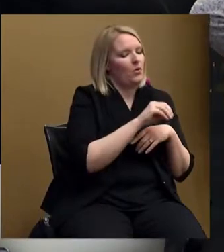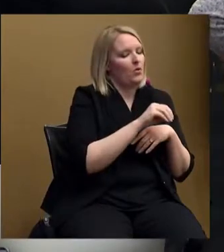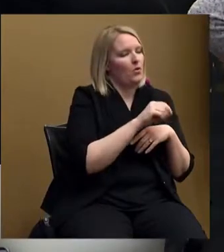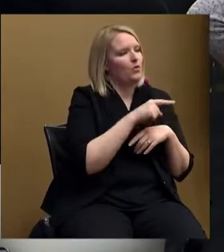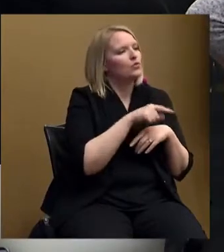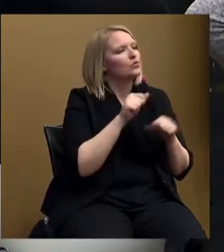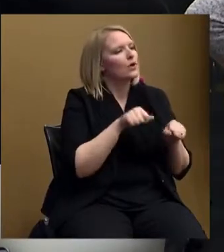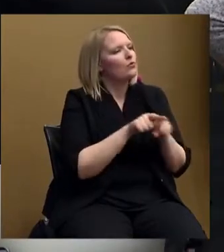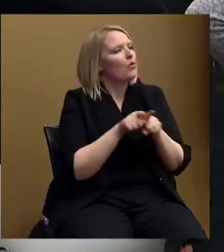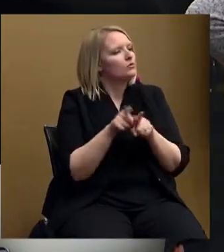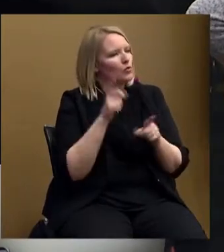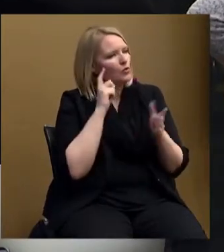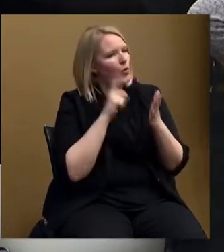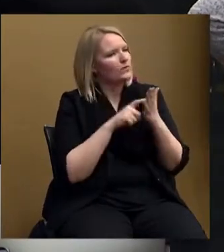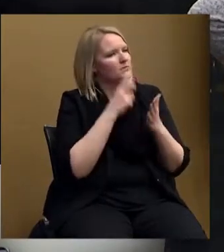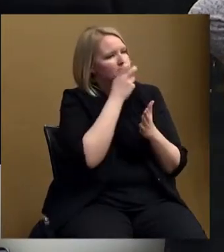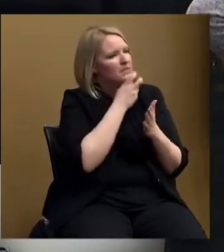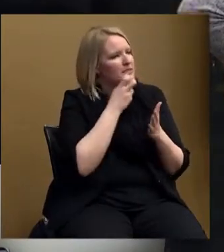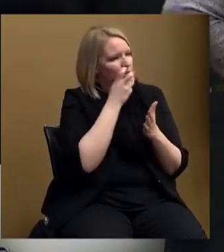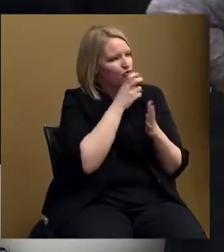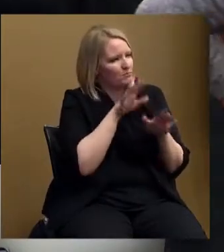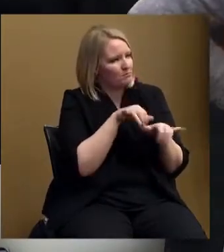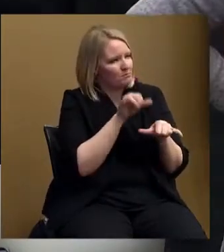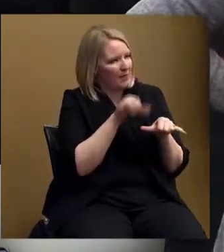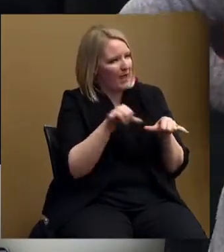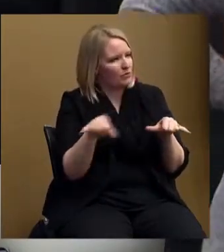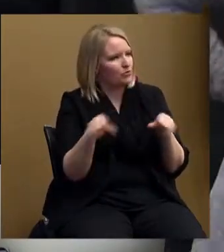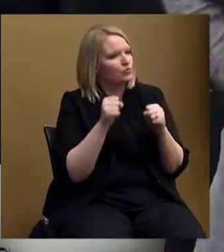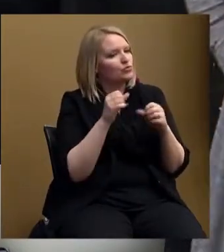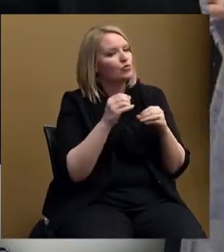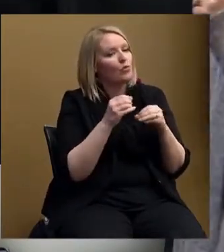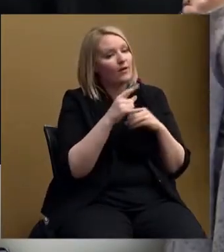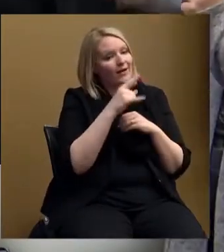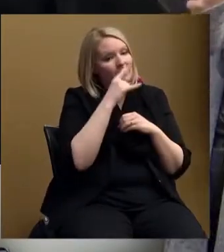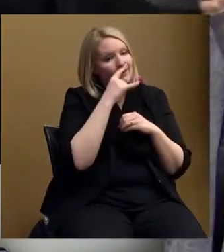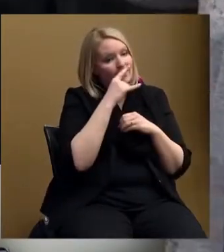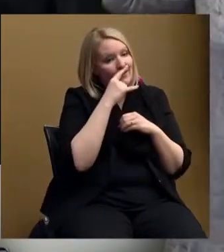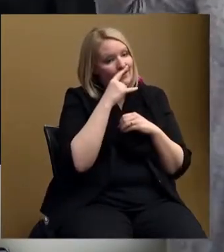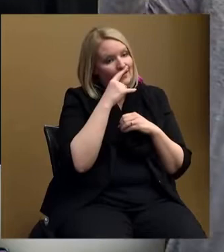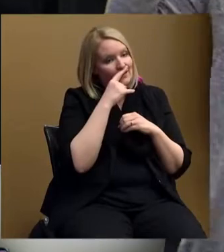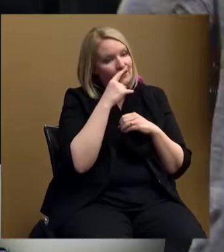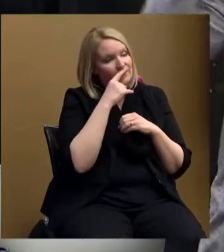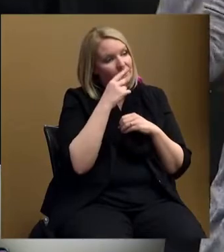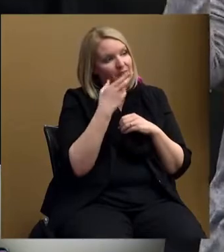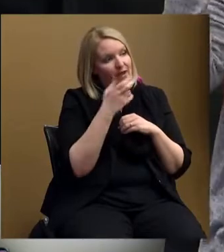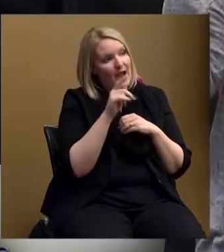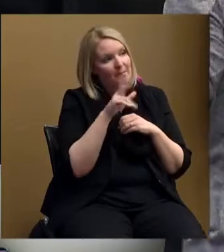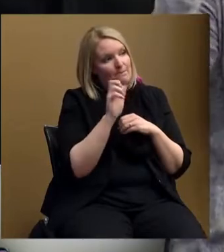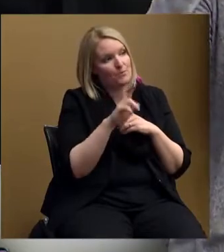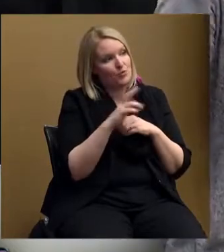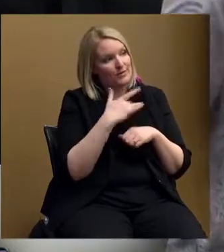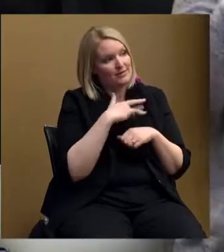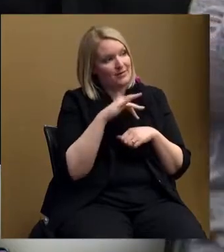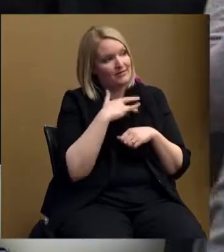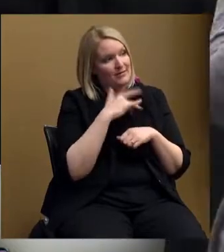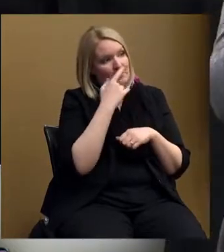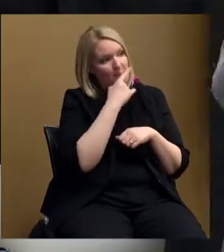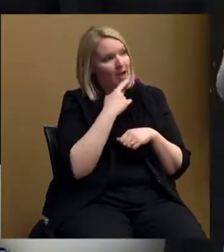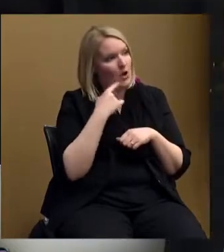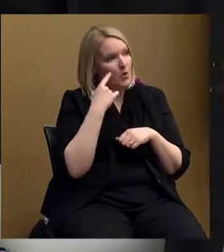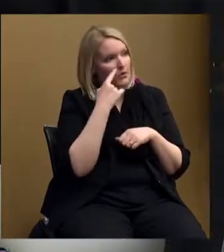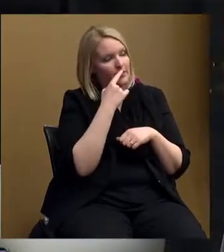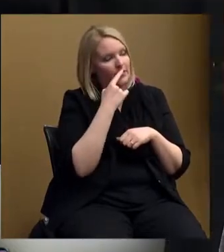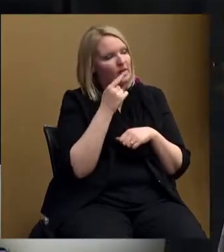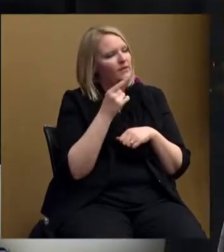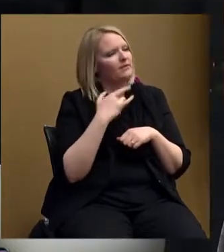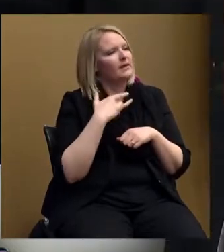hyposensitivity you can also see in speech patterns. So a kid who is hypersensitive in their mouth is